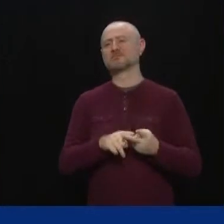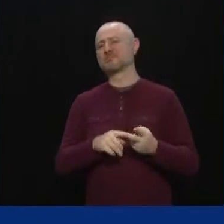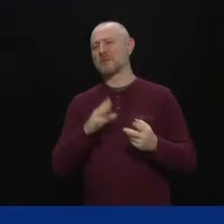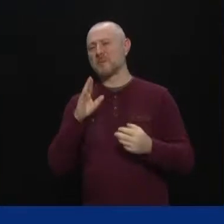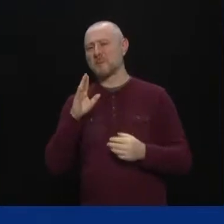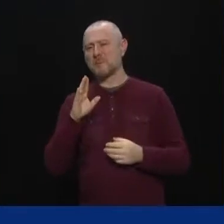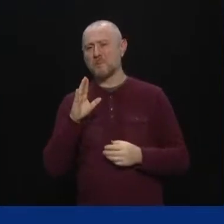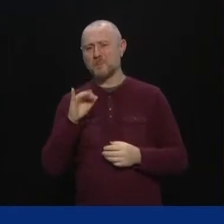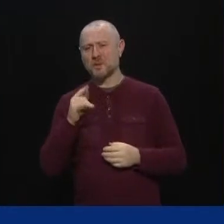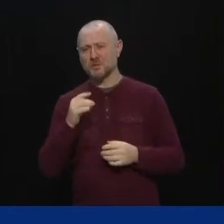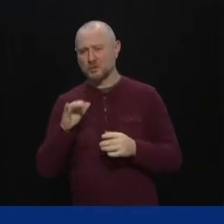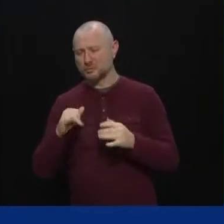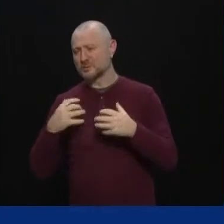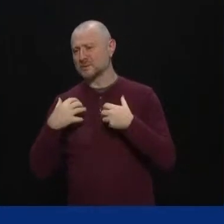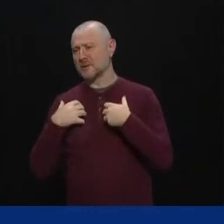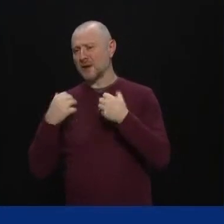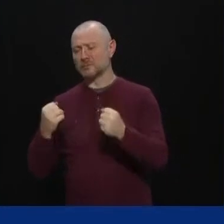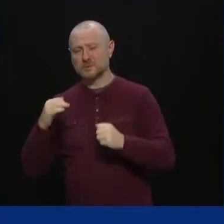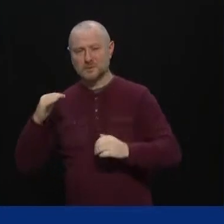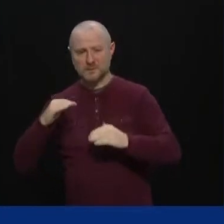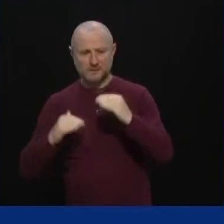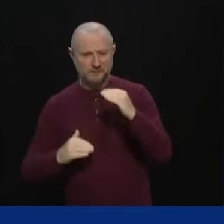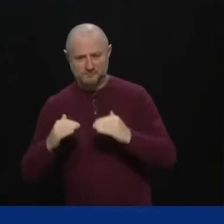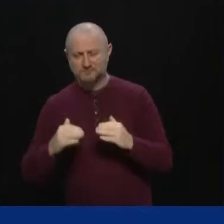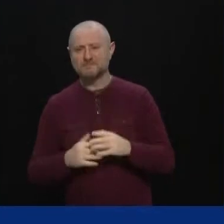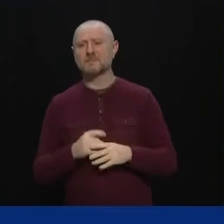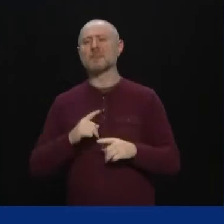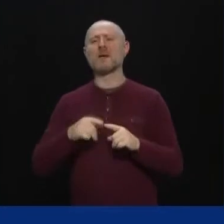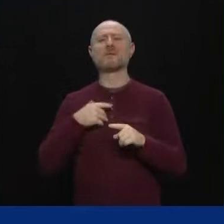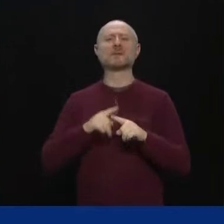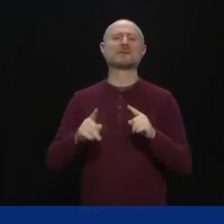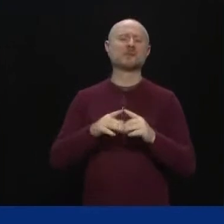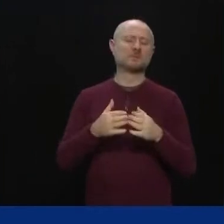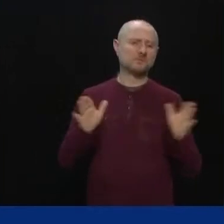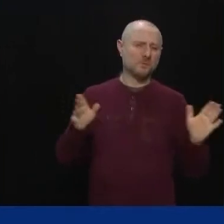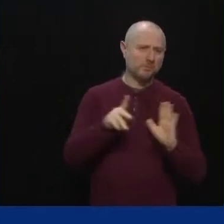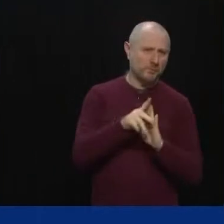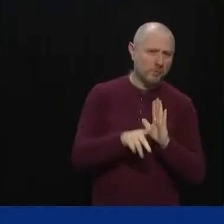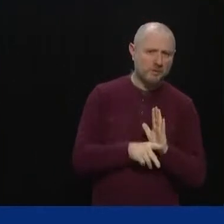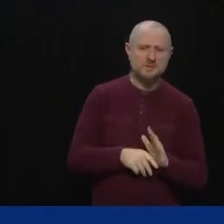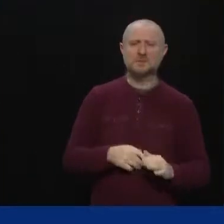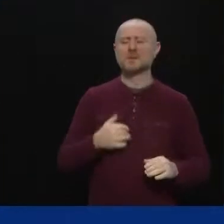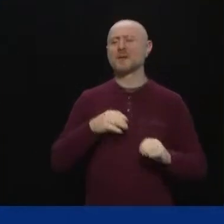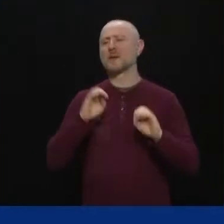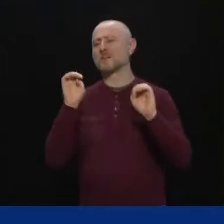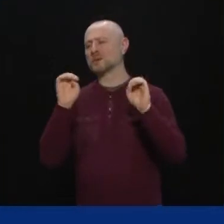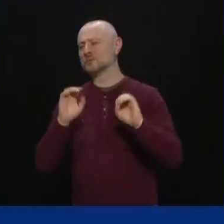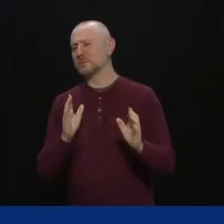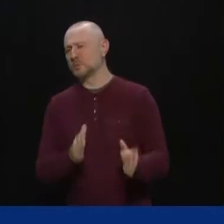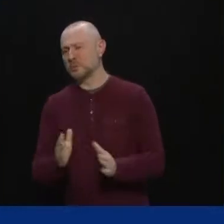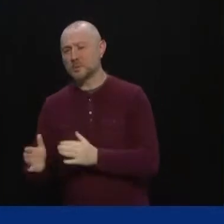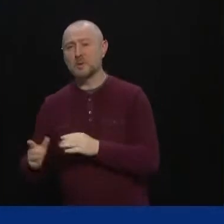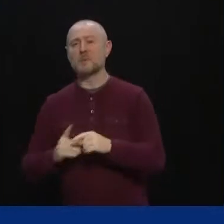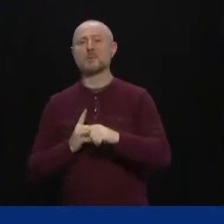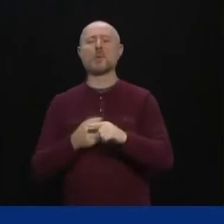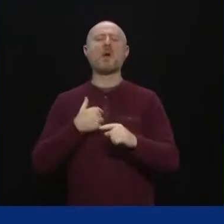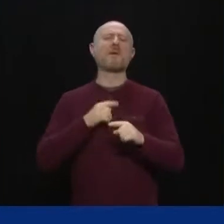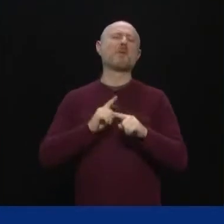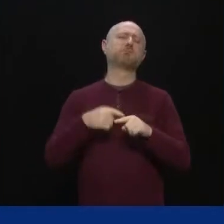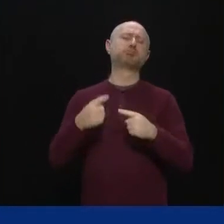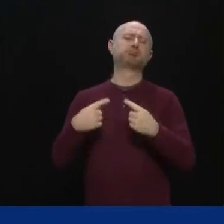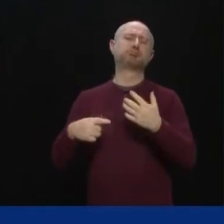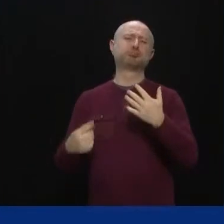social welfare, public policy, and emergency preparedness, among others. Of course, none of this would have